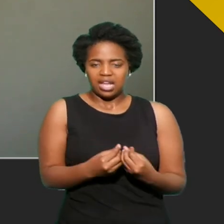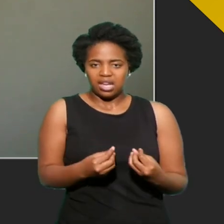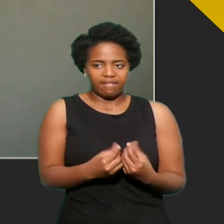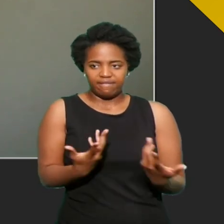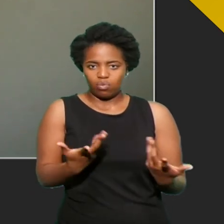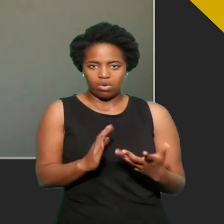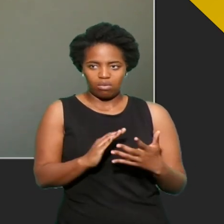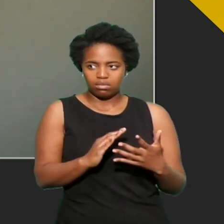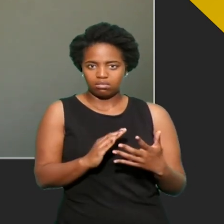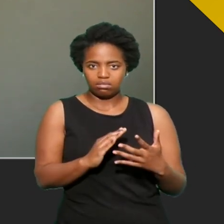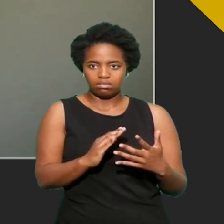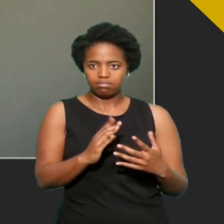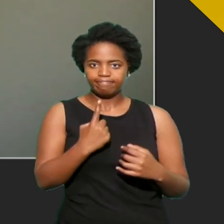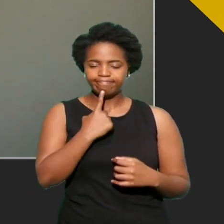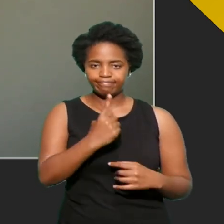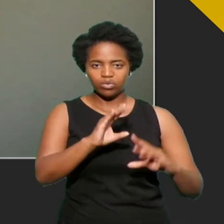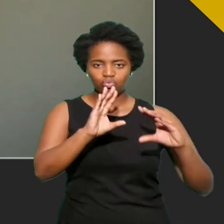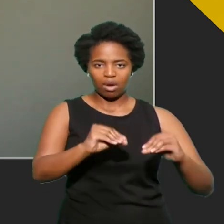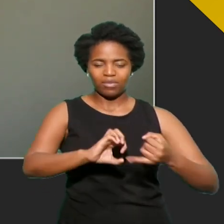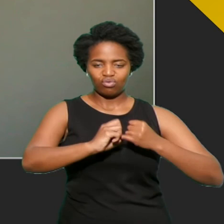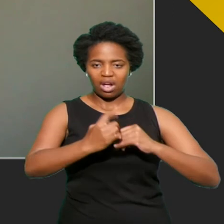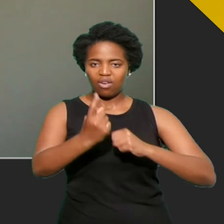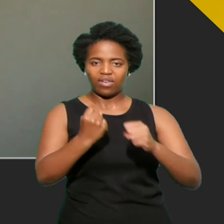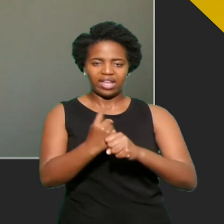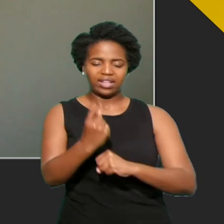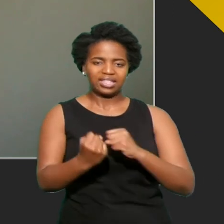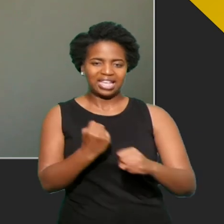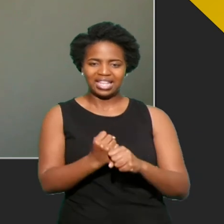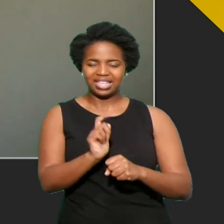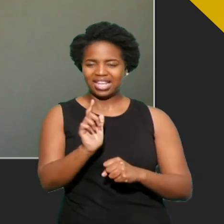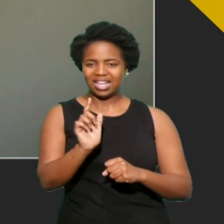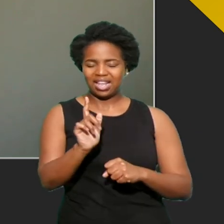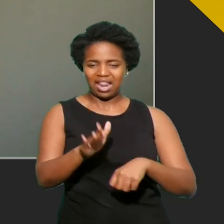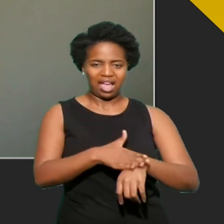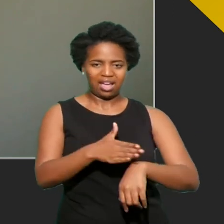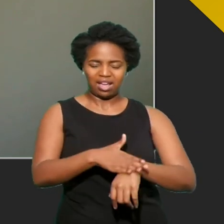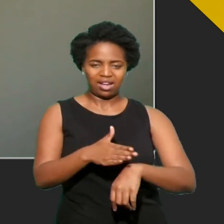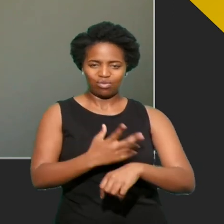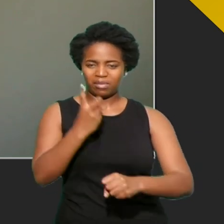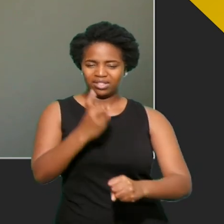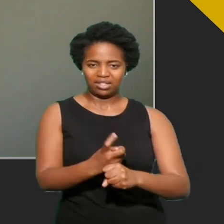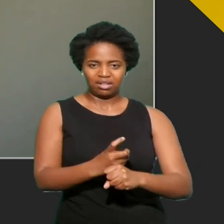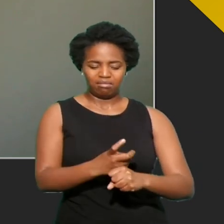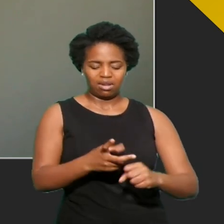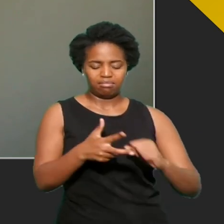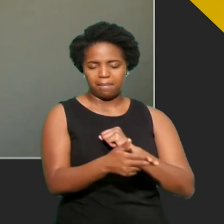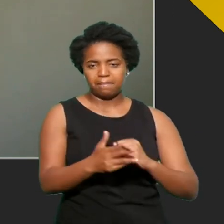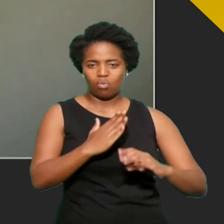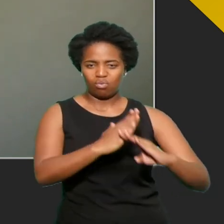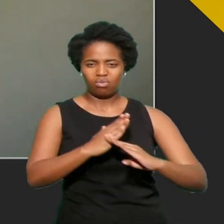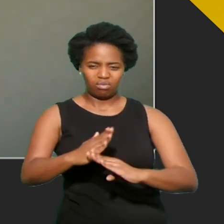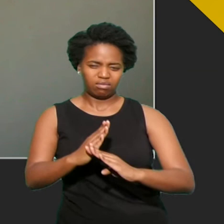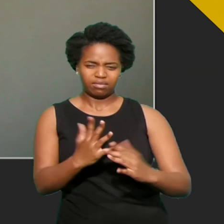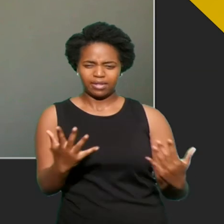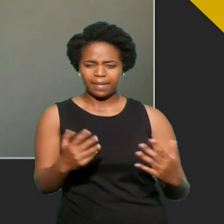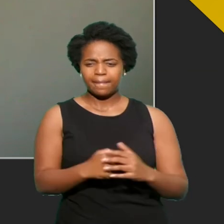or unaddressed, it's escalated over time. Our interventions haven't been strong around prevention, haven't been strong